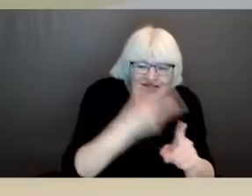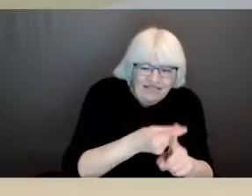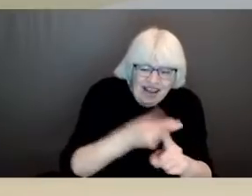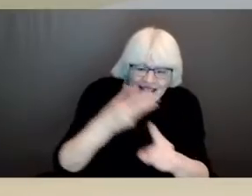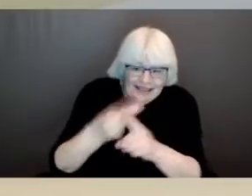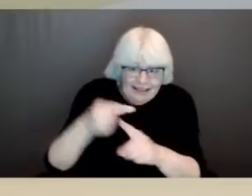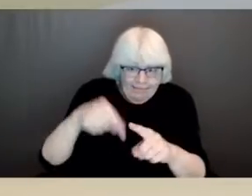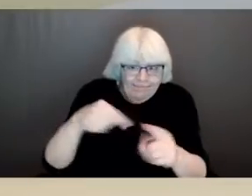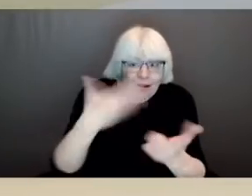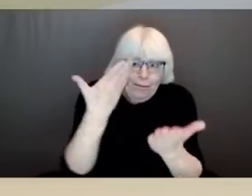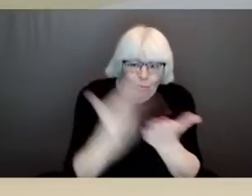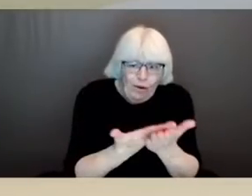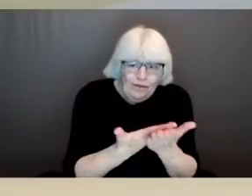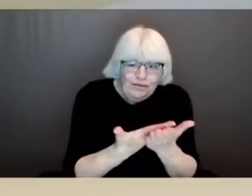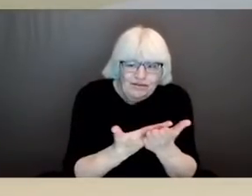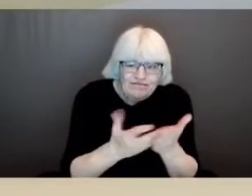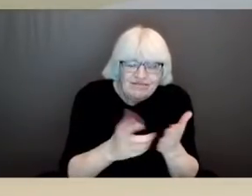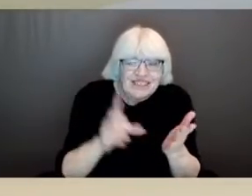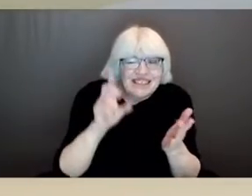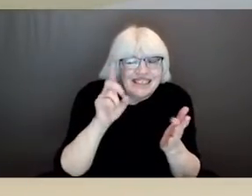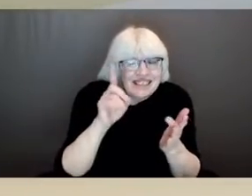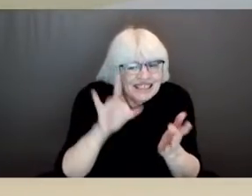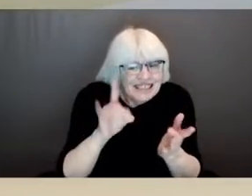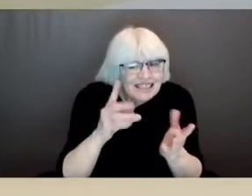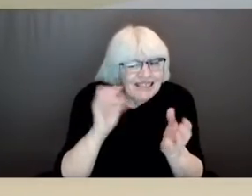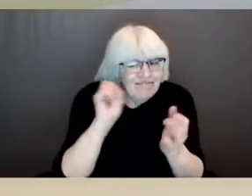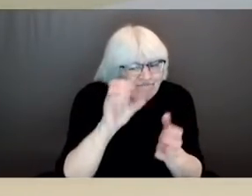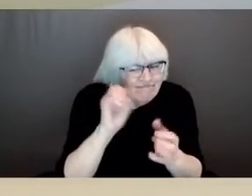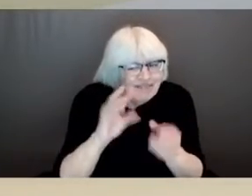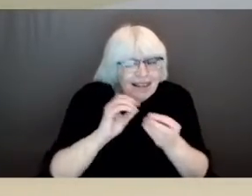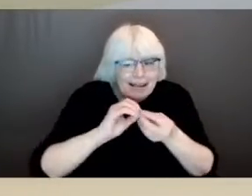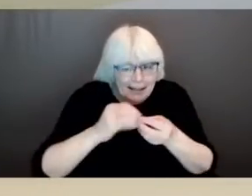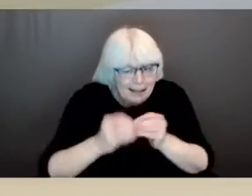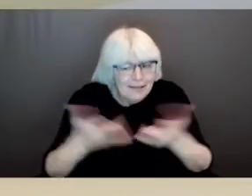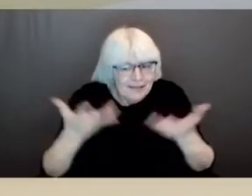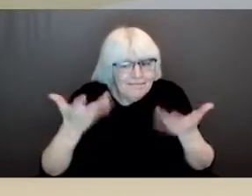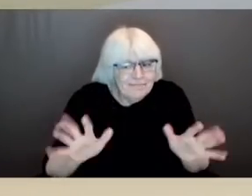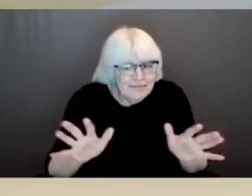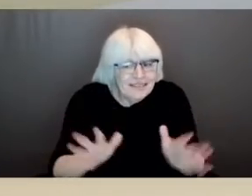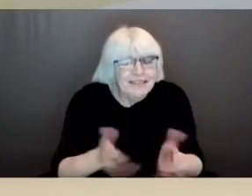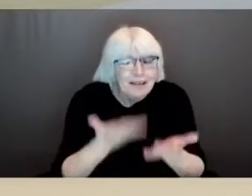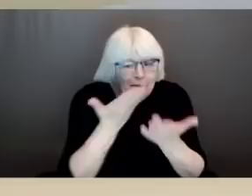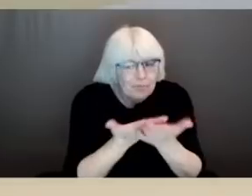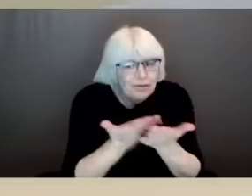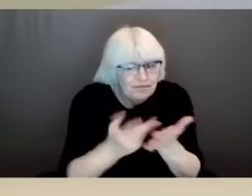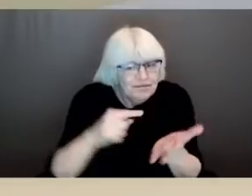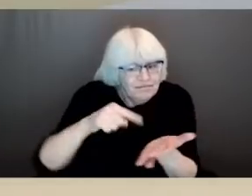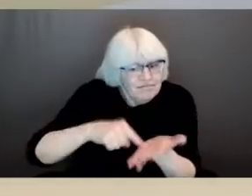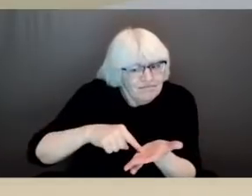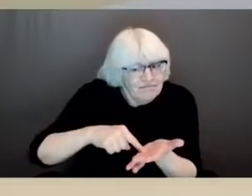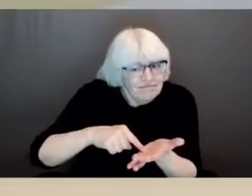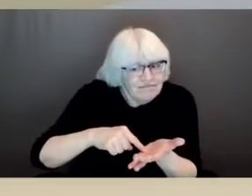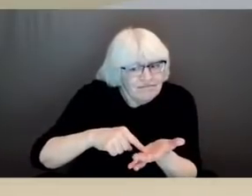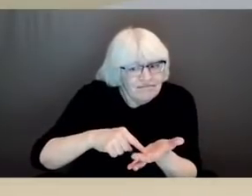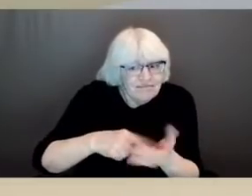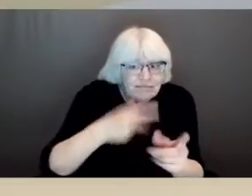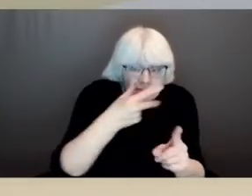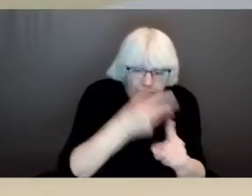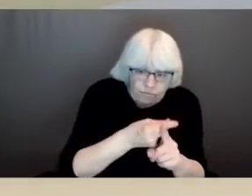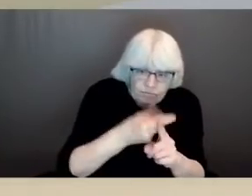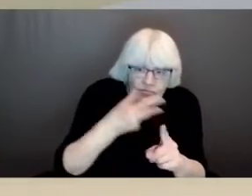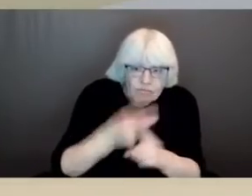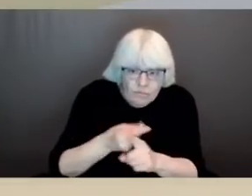of delineate between Vaxxer test and the Vax Pass itself, but how effective has the Vax Pass policy